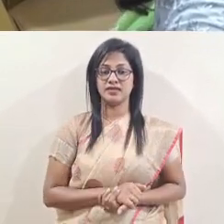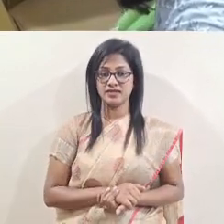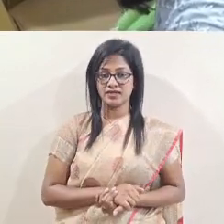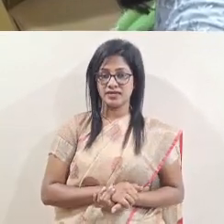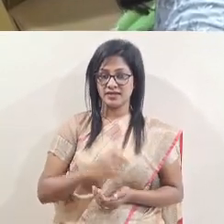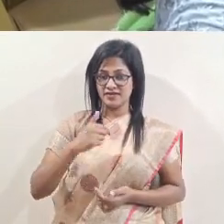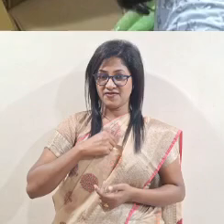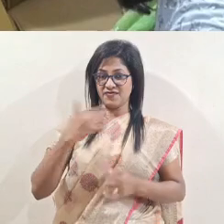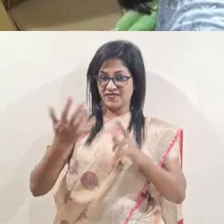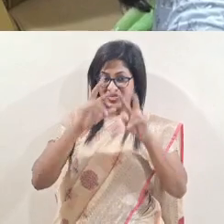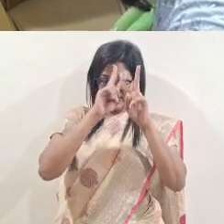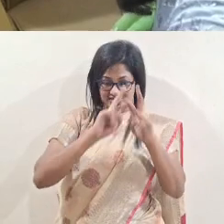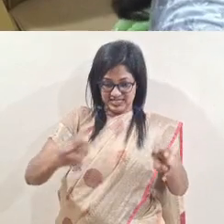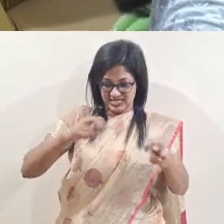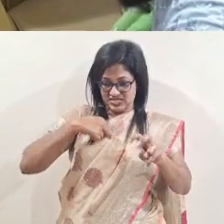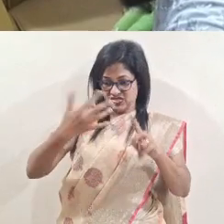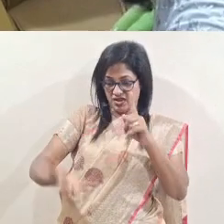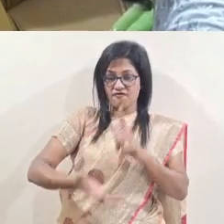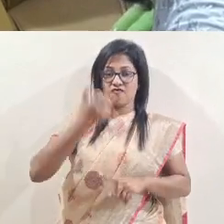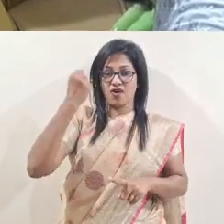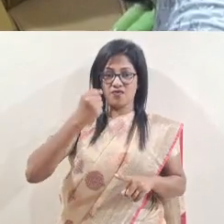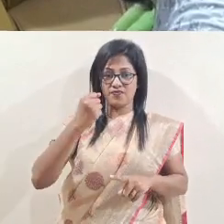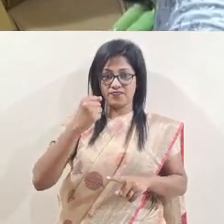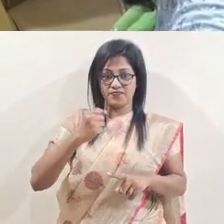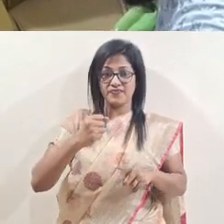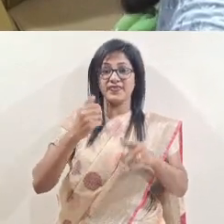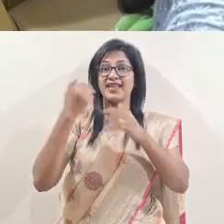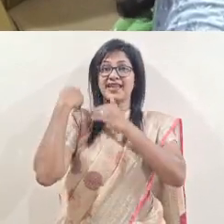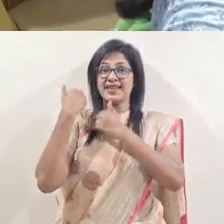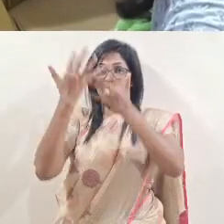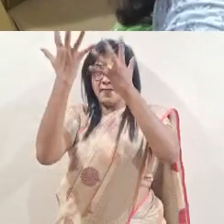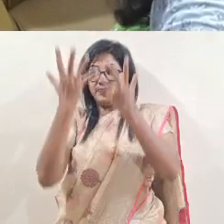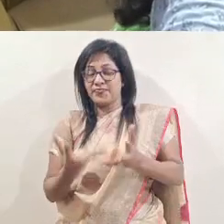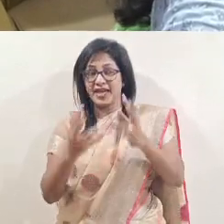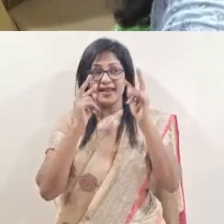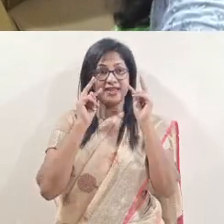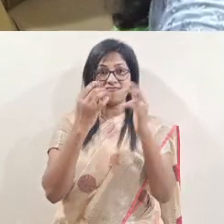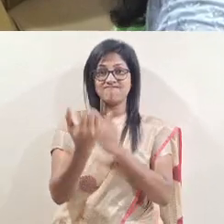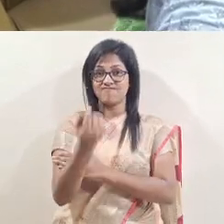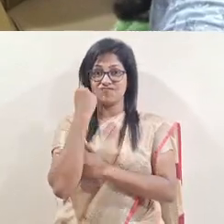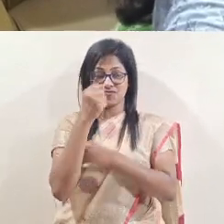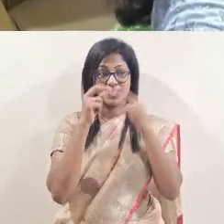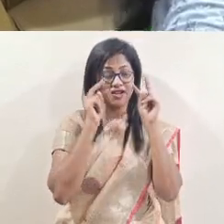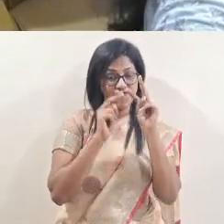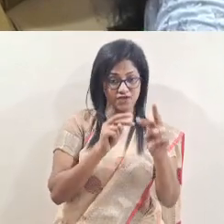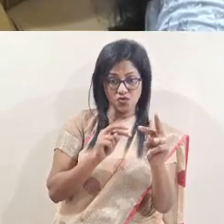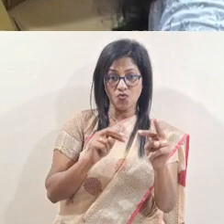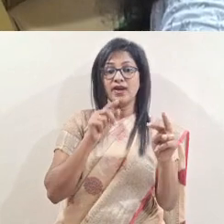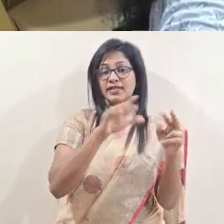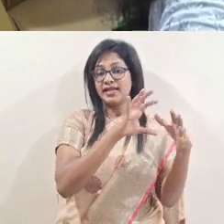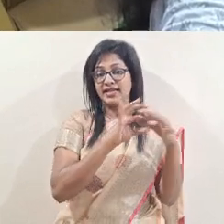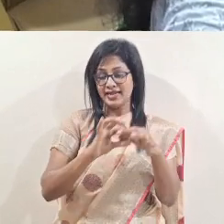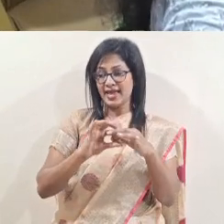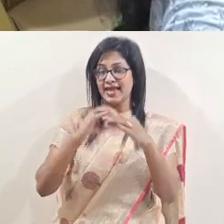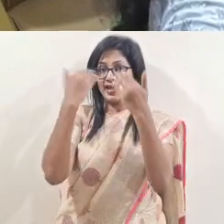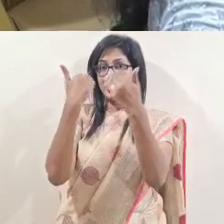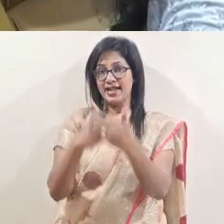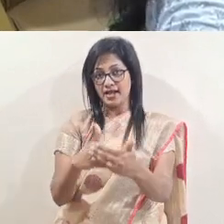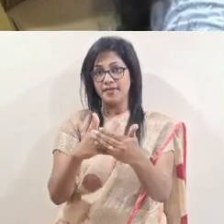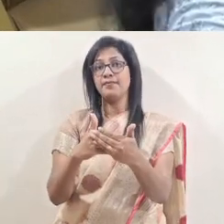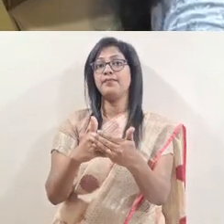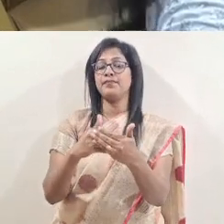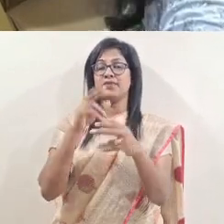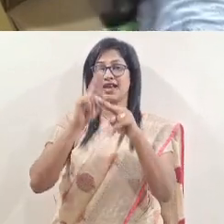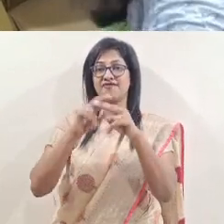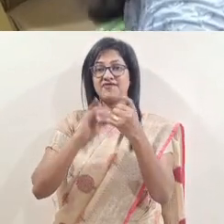from the research is if we look from the carrying capacity perspective, only then we can put on the cap on FSI to